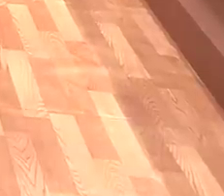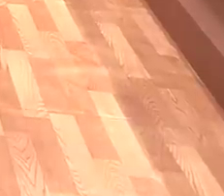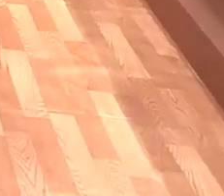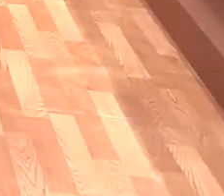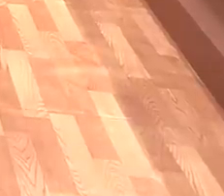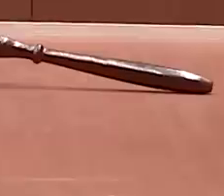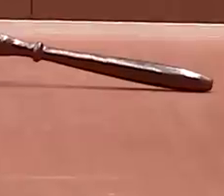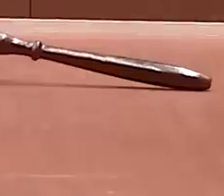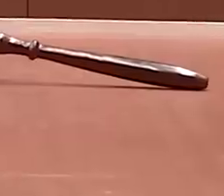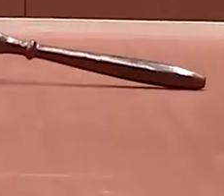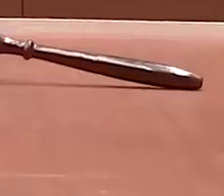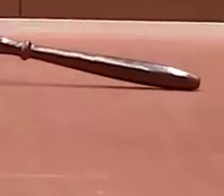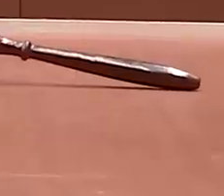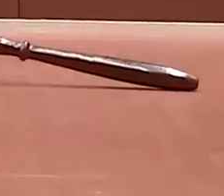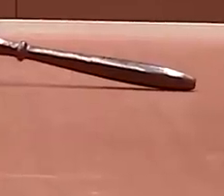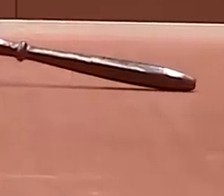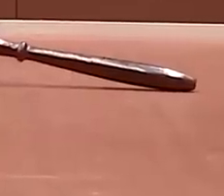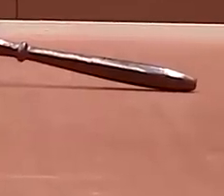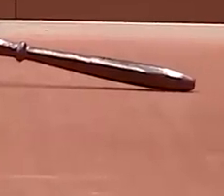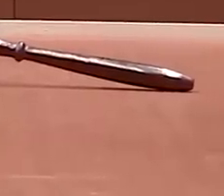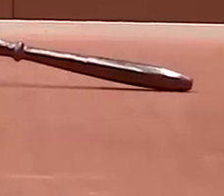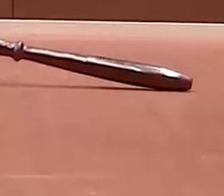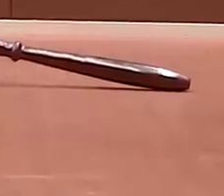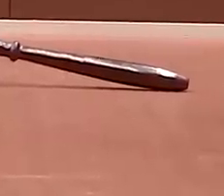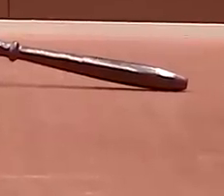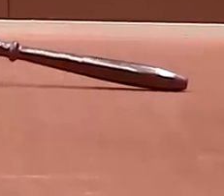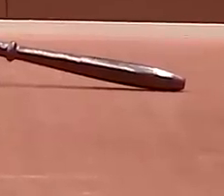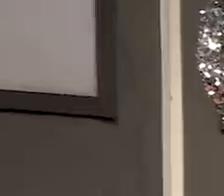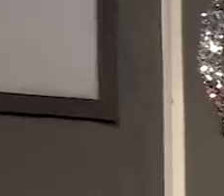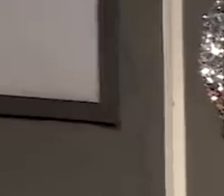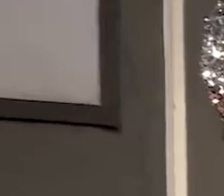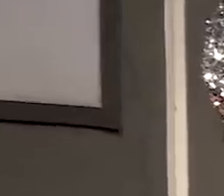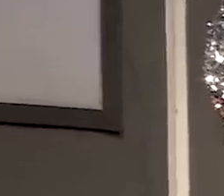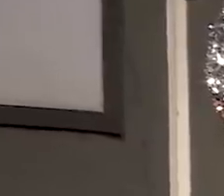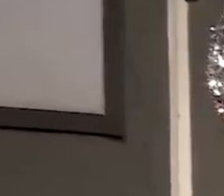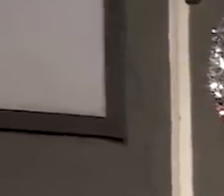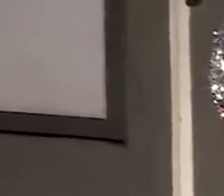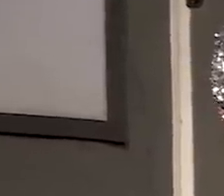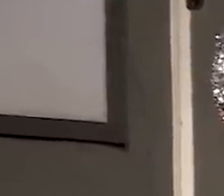Court in session. Honorable Judge Funmi Asaolu presiding.